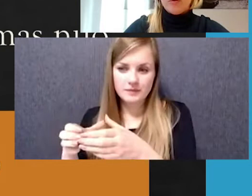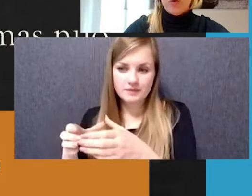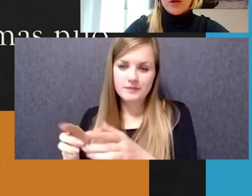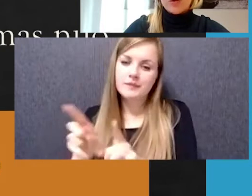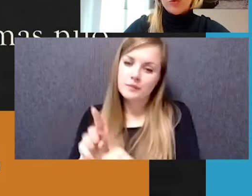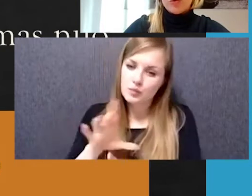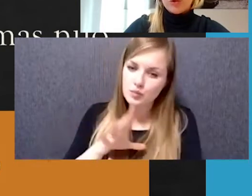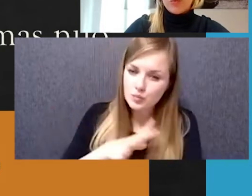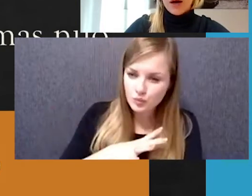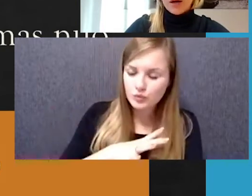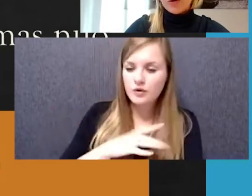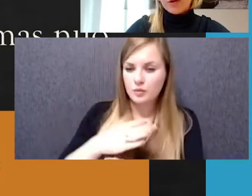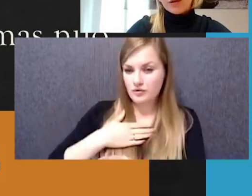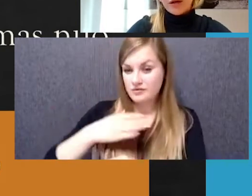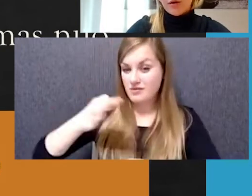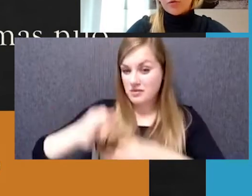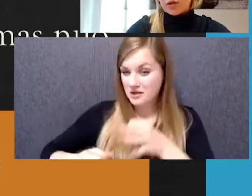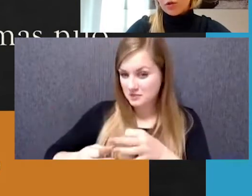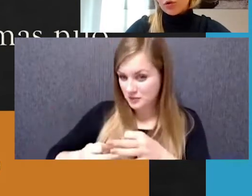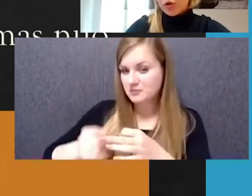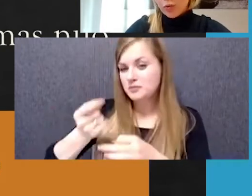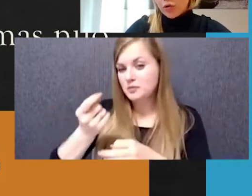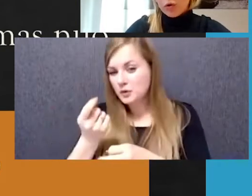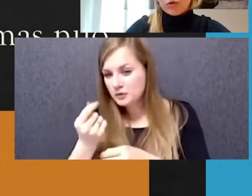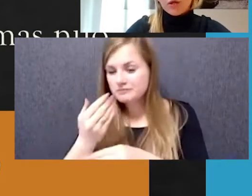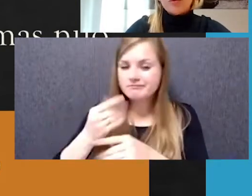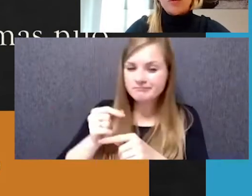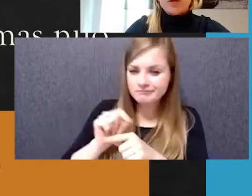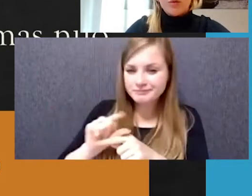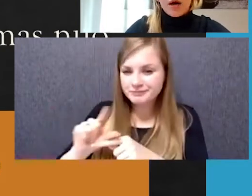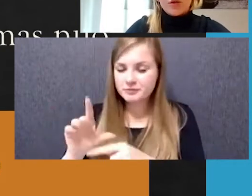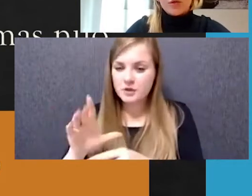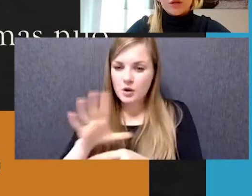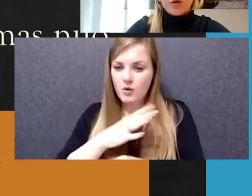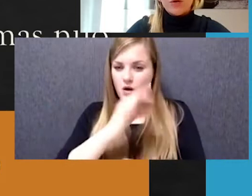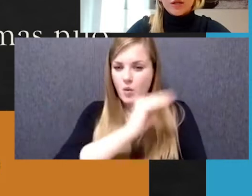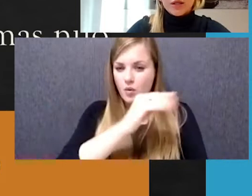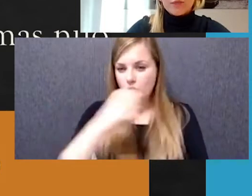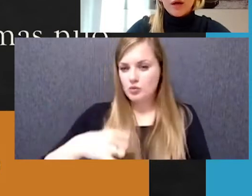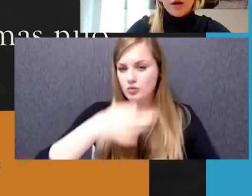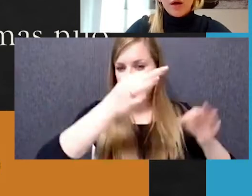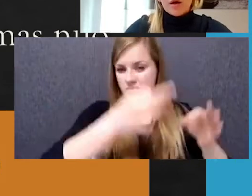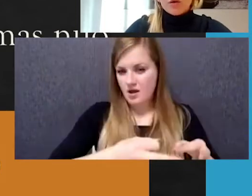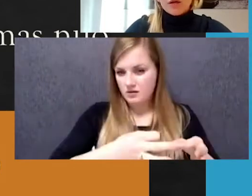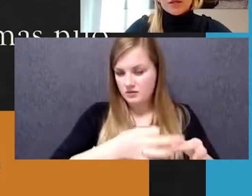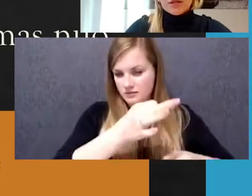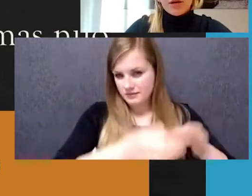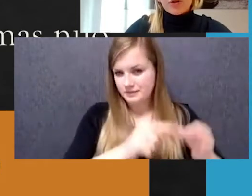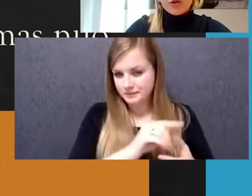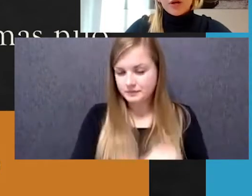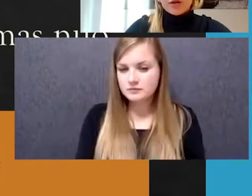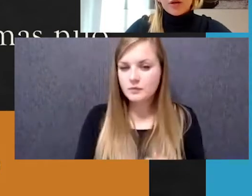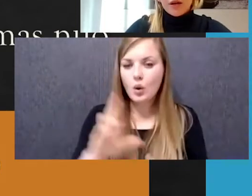circumstance. And the third group of circumstances, it was